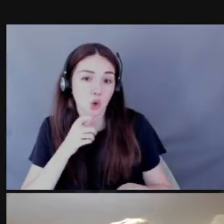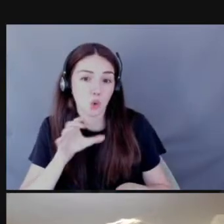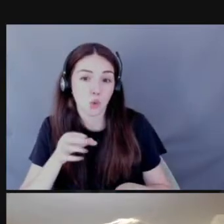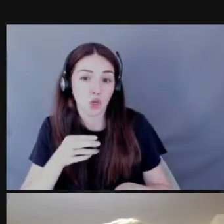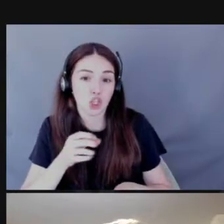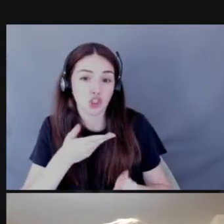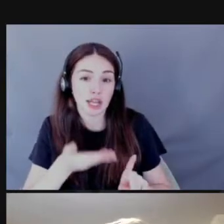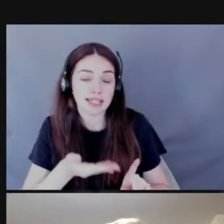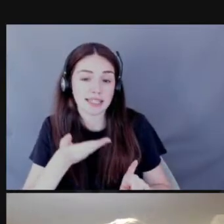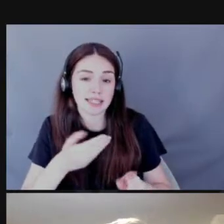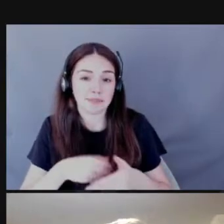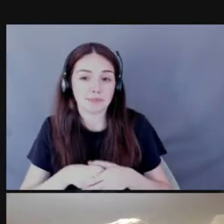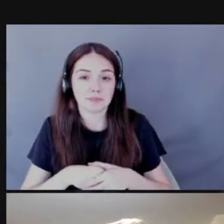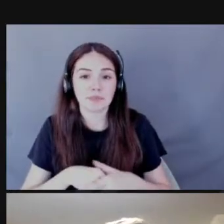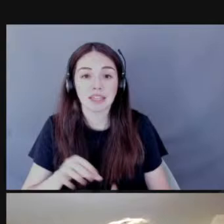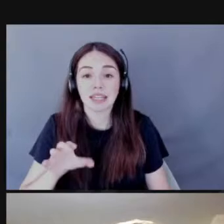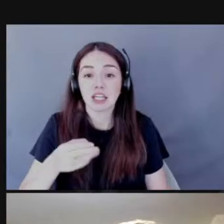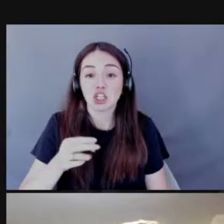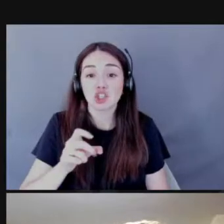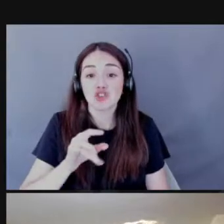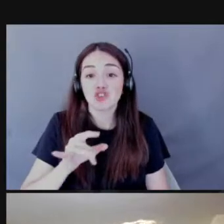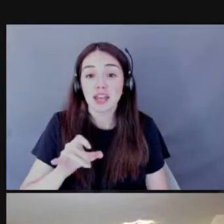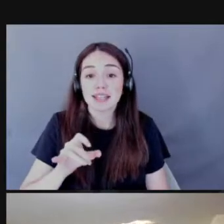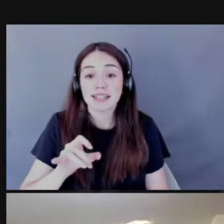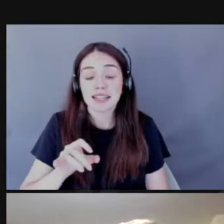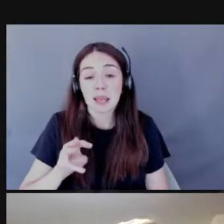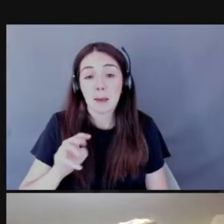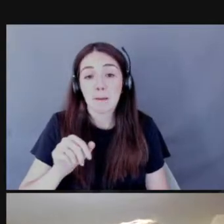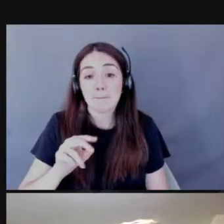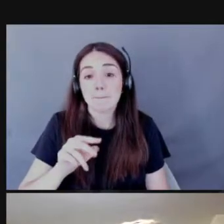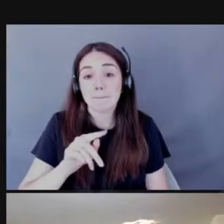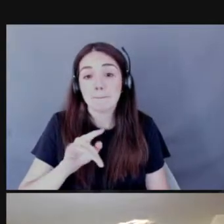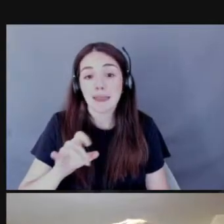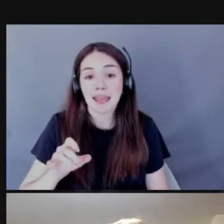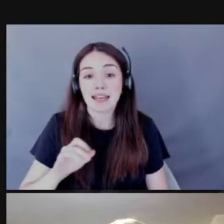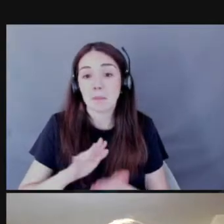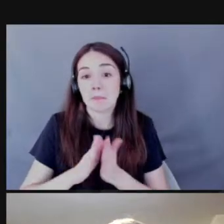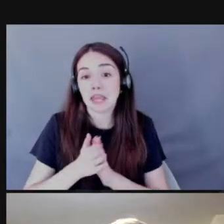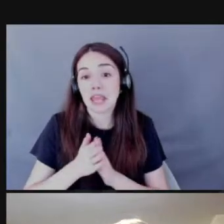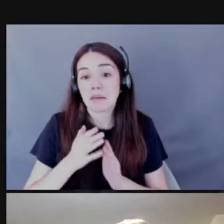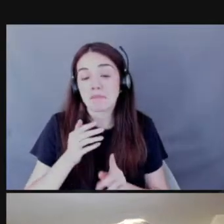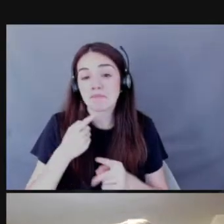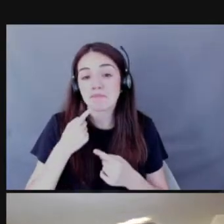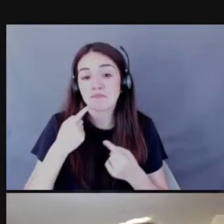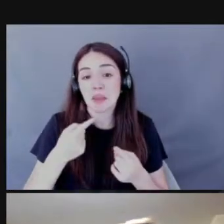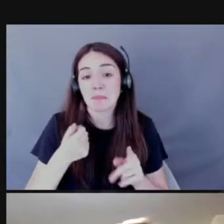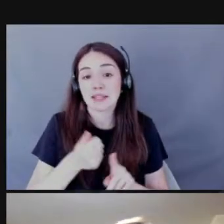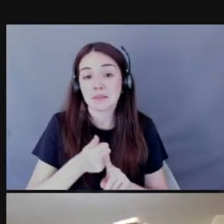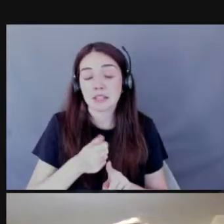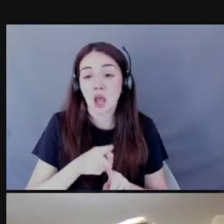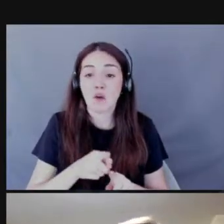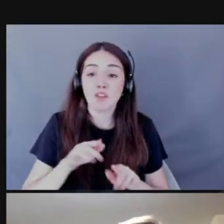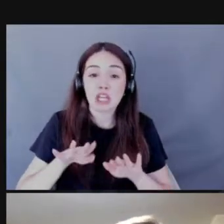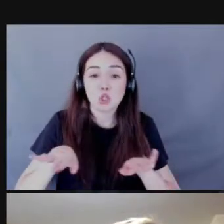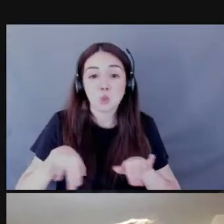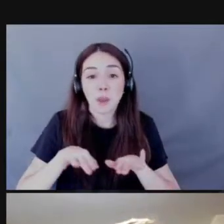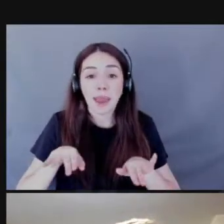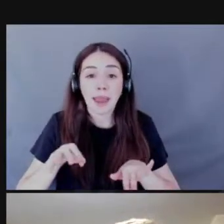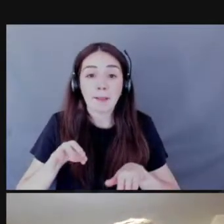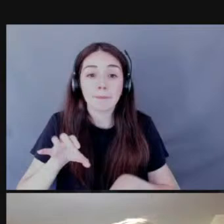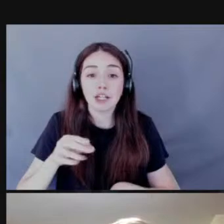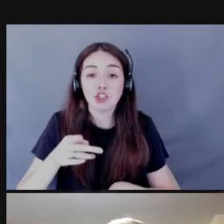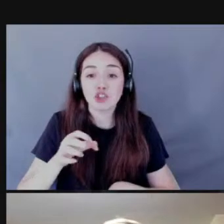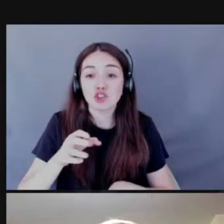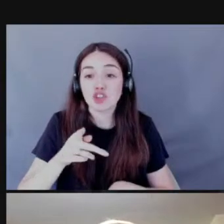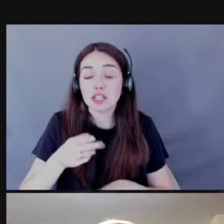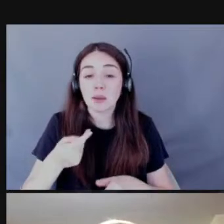the manatee became famous in his own right. He swam up into the Chesapeake a few times in the mid-90s, and